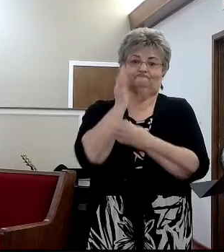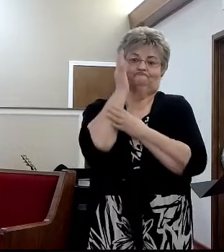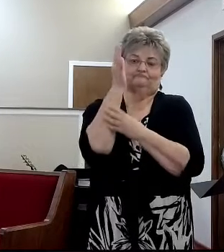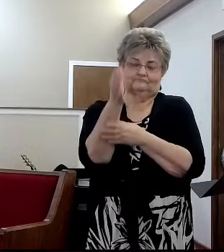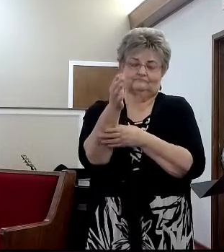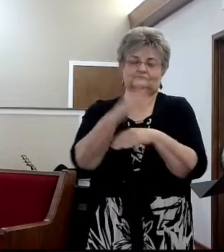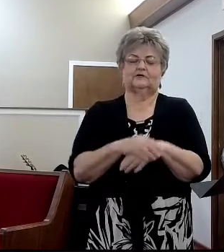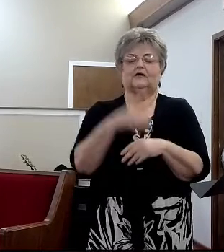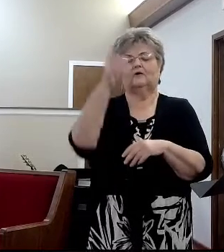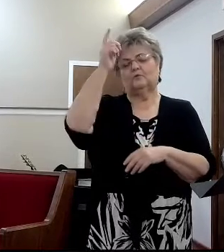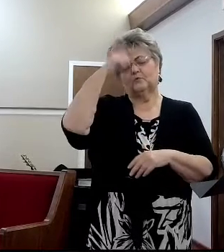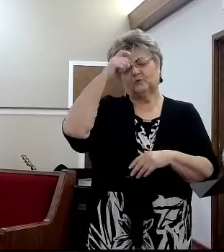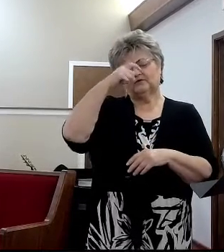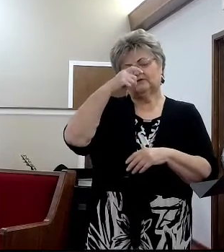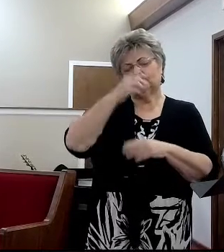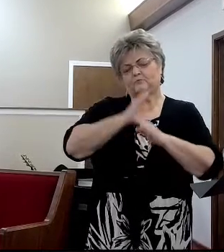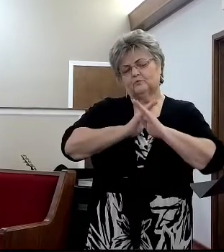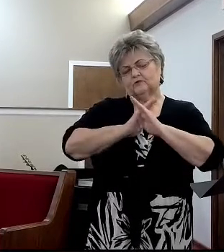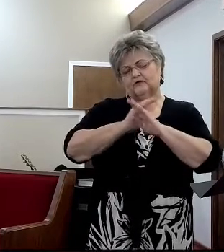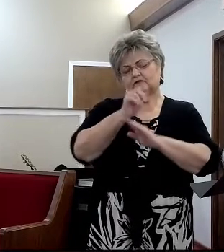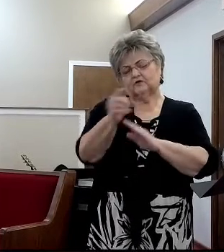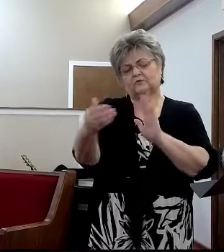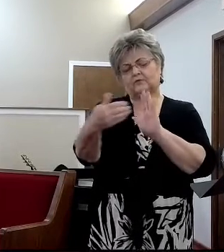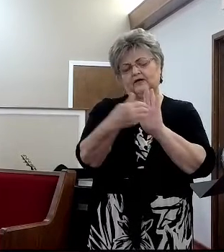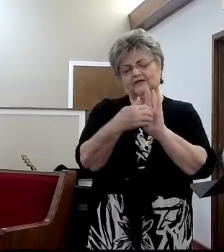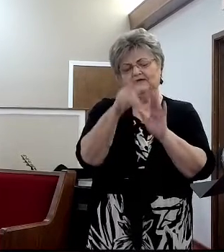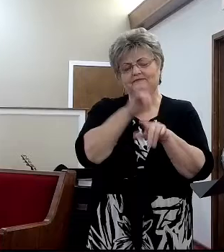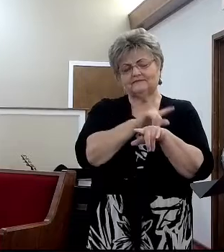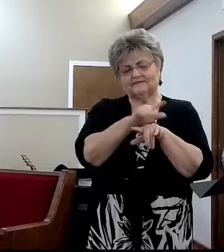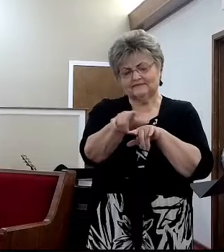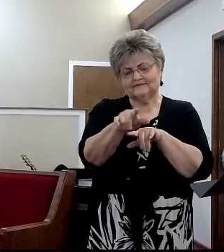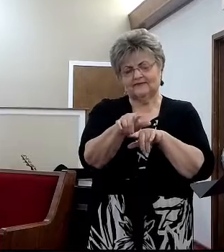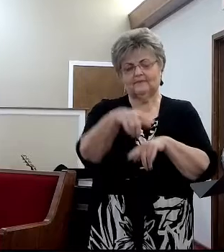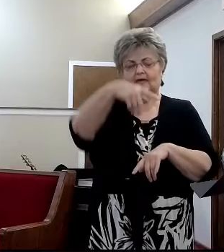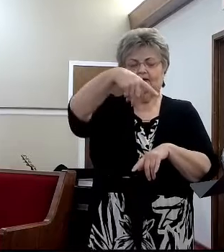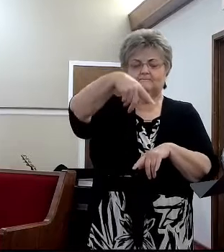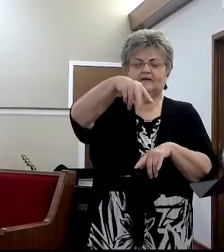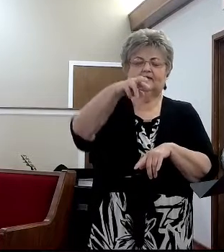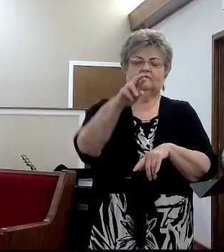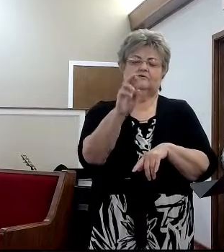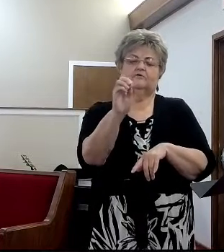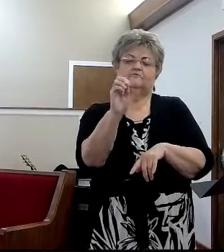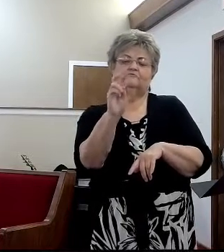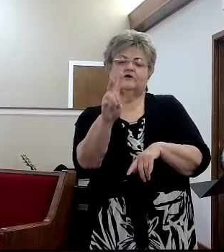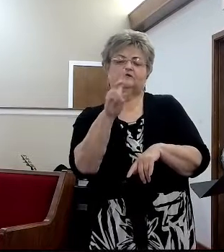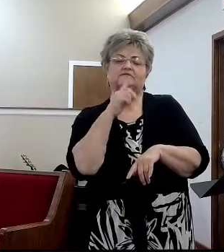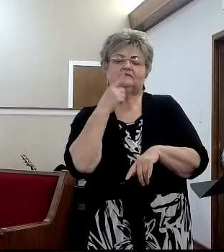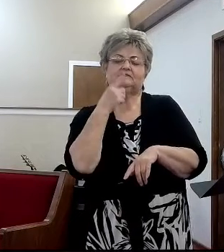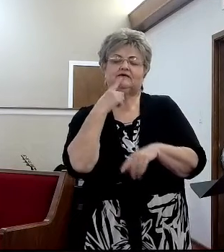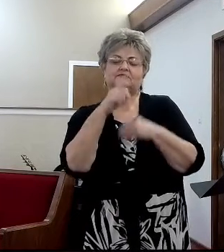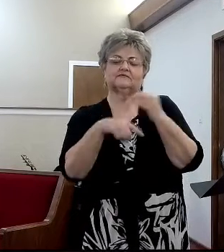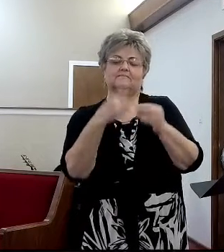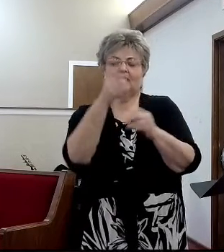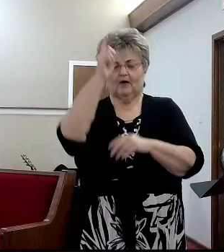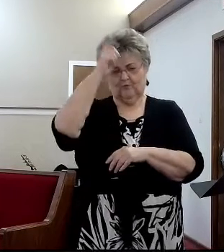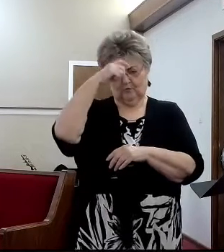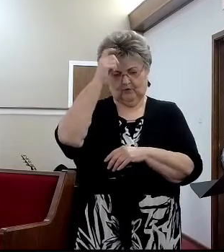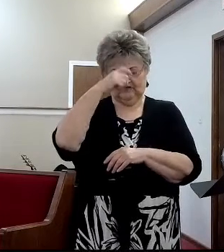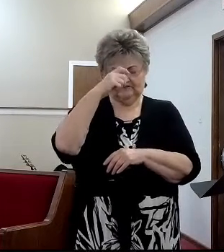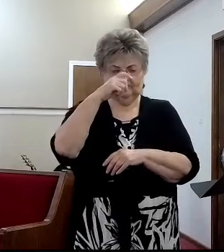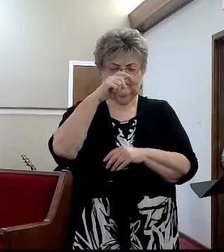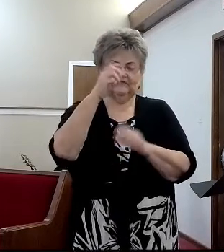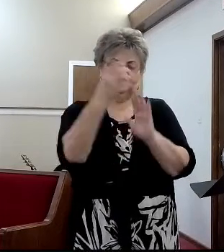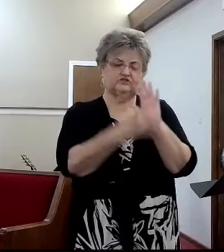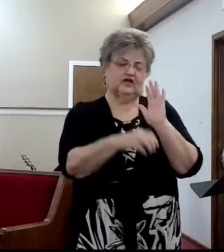Wisdom can protect you against this deception. Let's see what Proverbs tells us about wisdom in this case, in